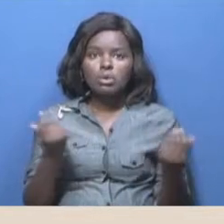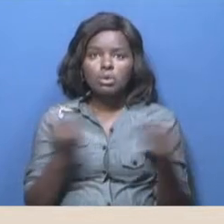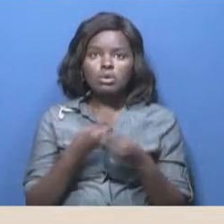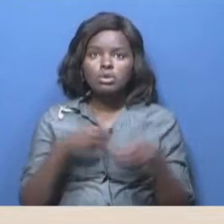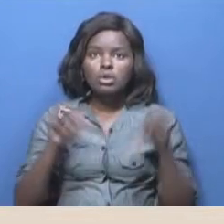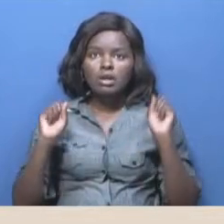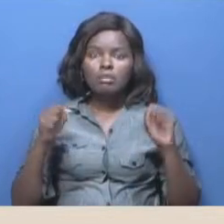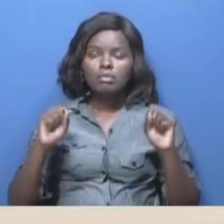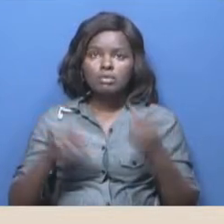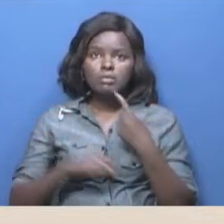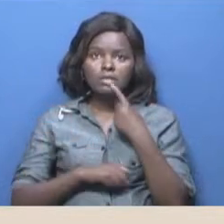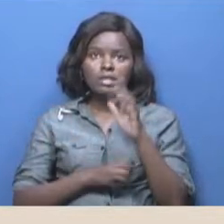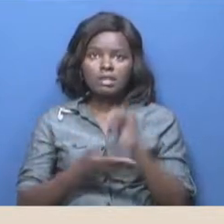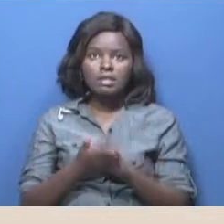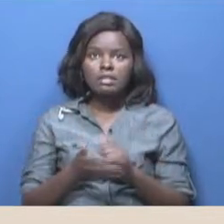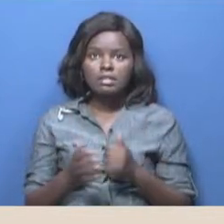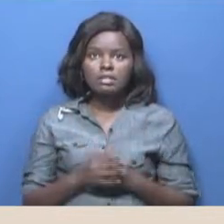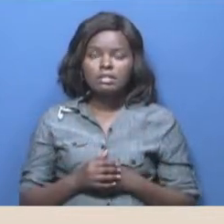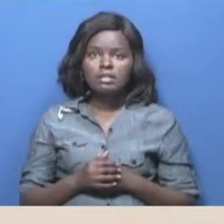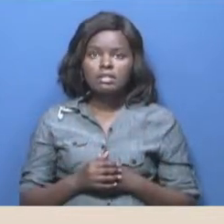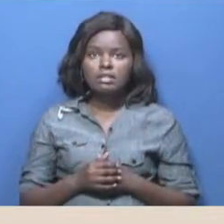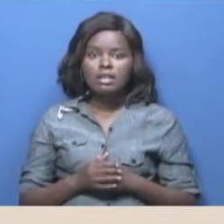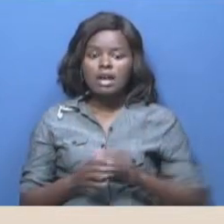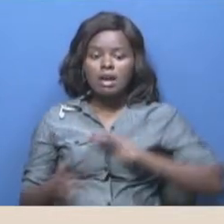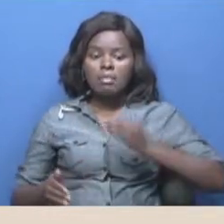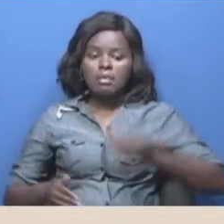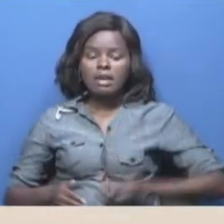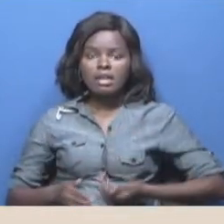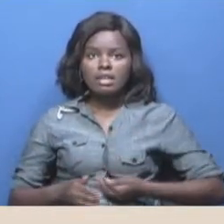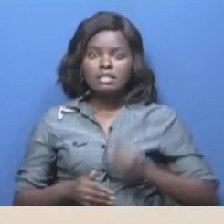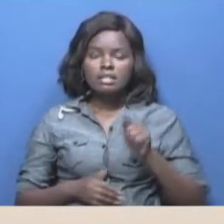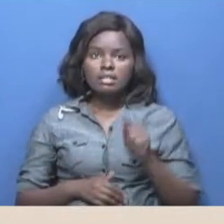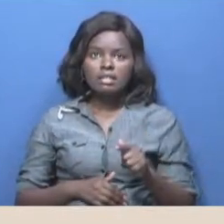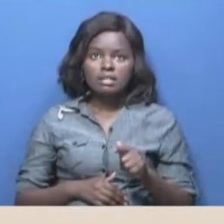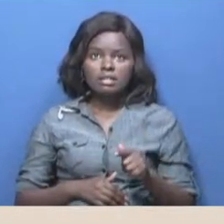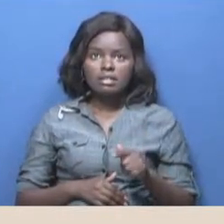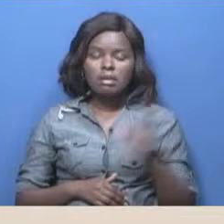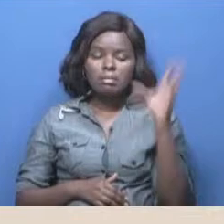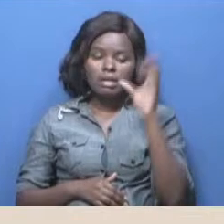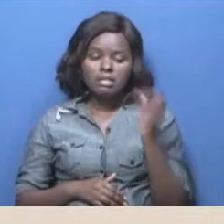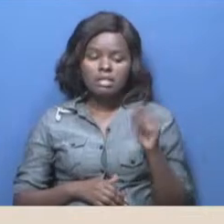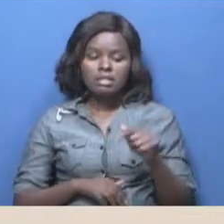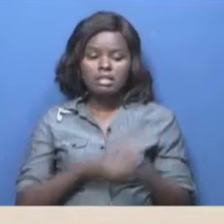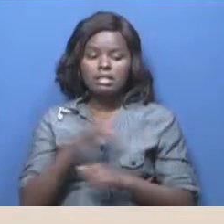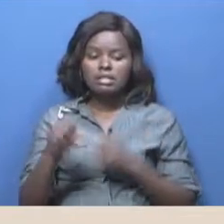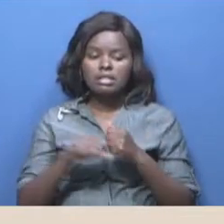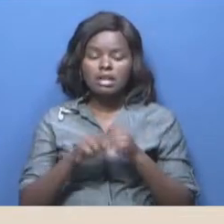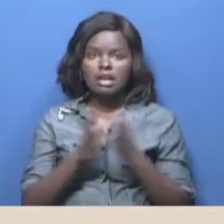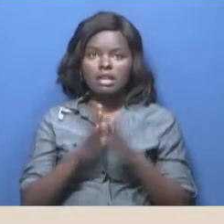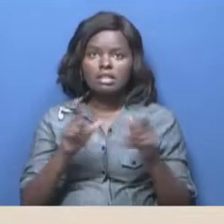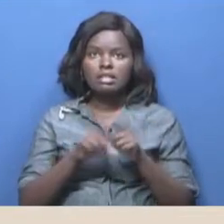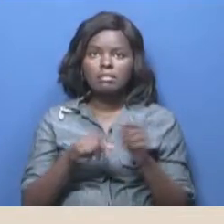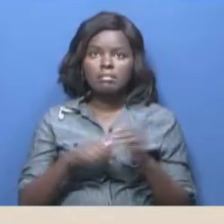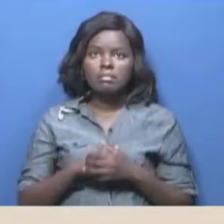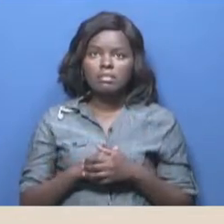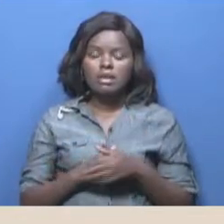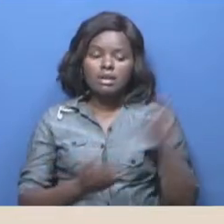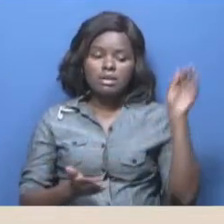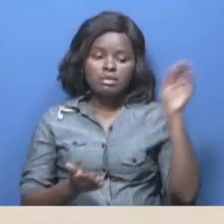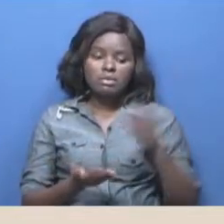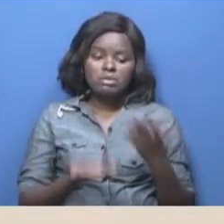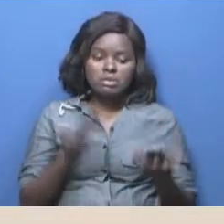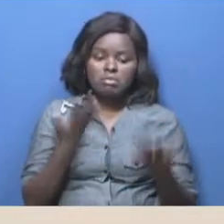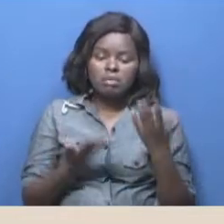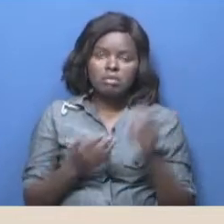able to say the rate of pregnancy was this % this year, and the next year it has reduced maybe